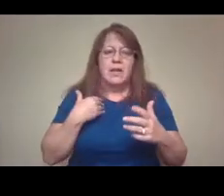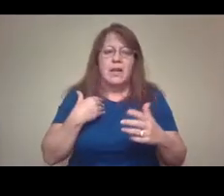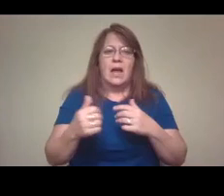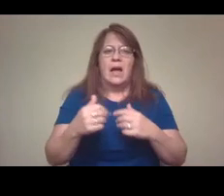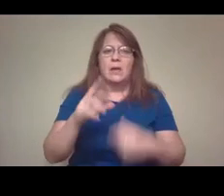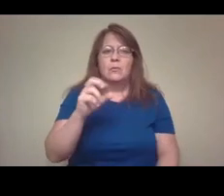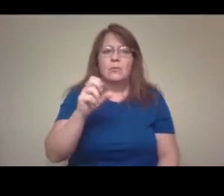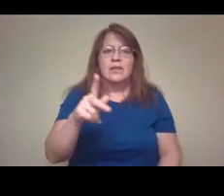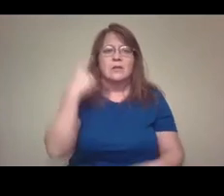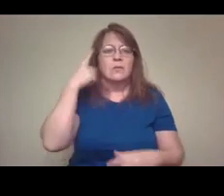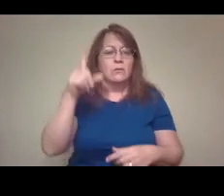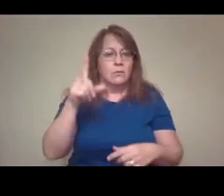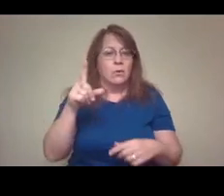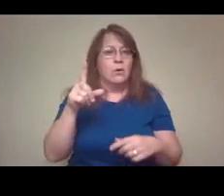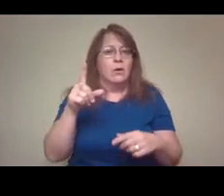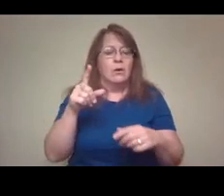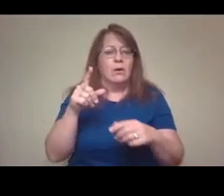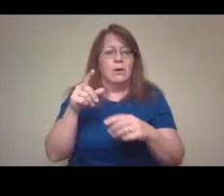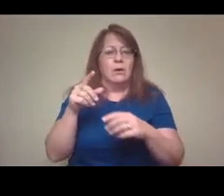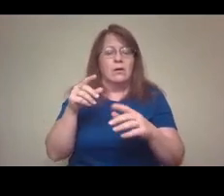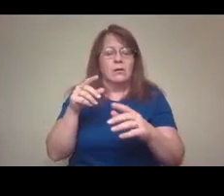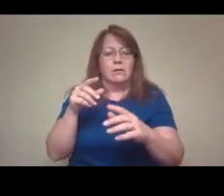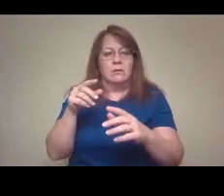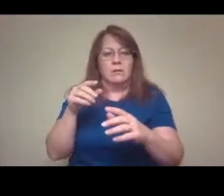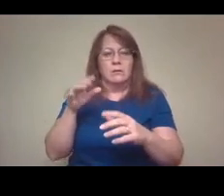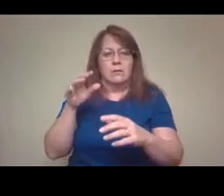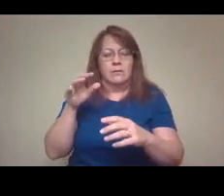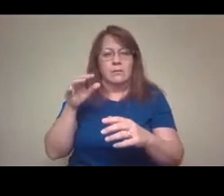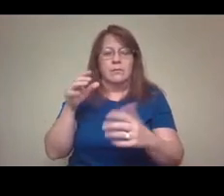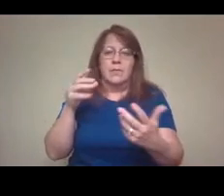the best way to help is to reach out and connect that person to support.